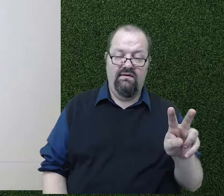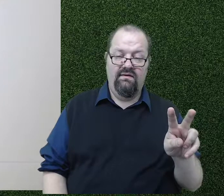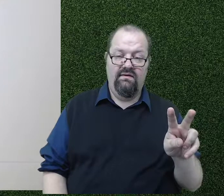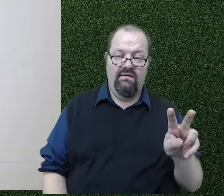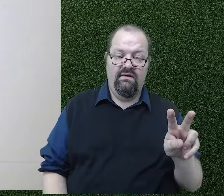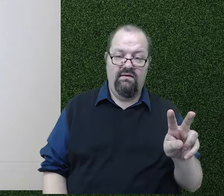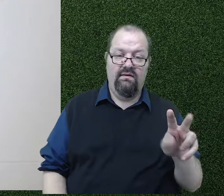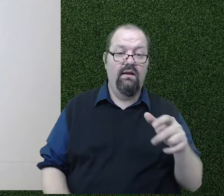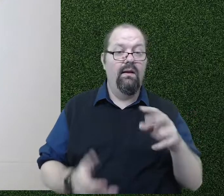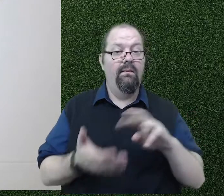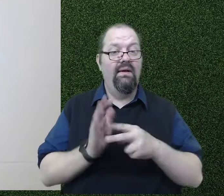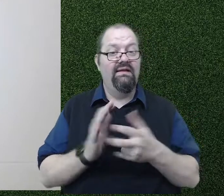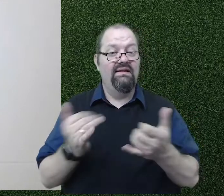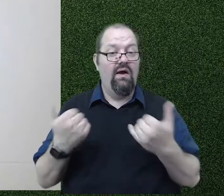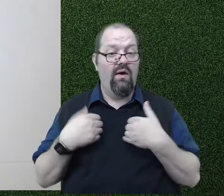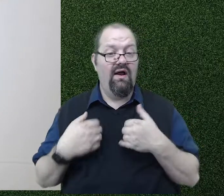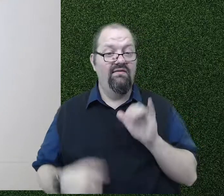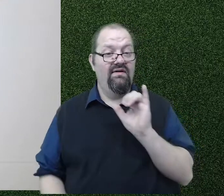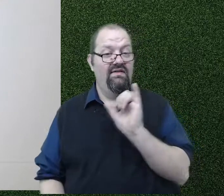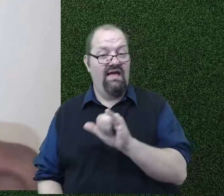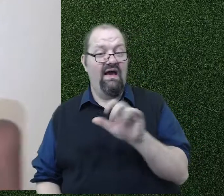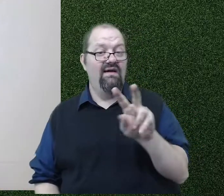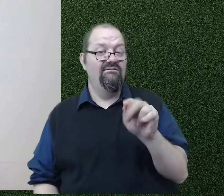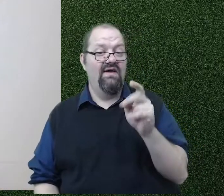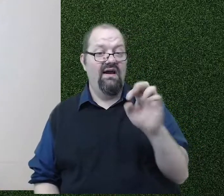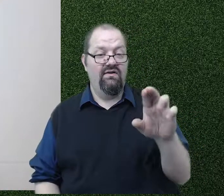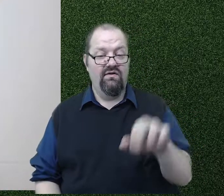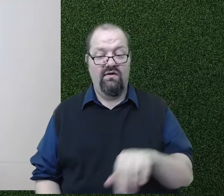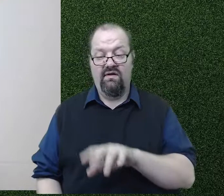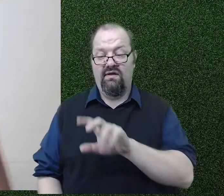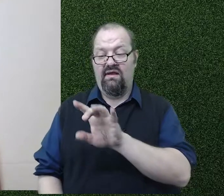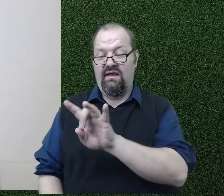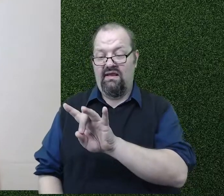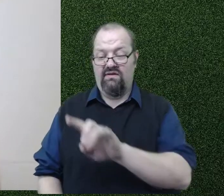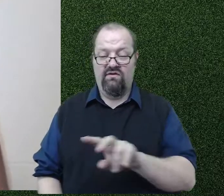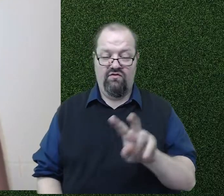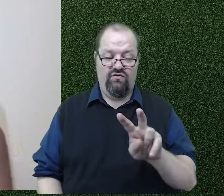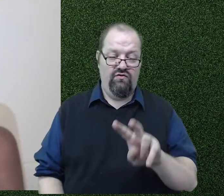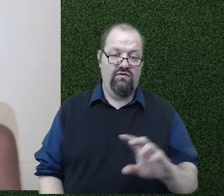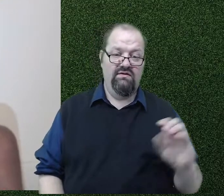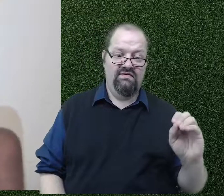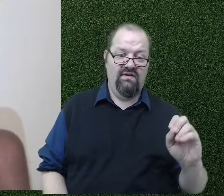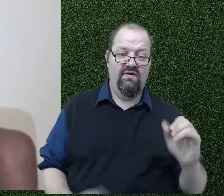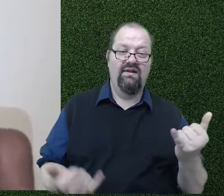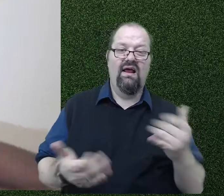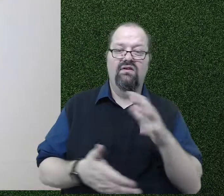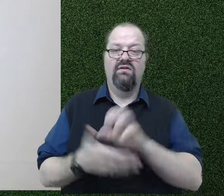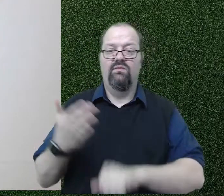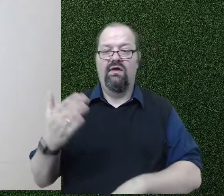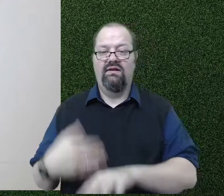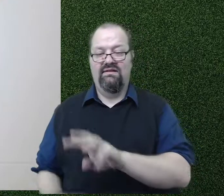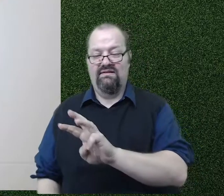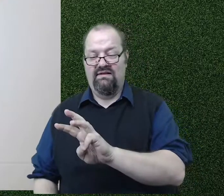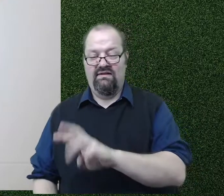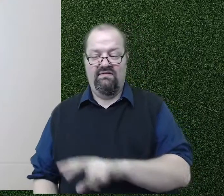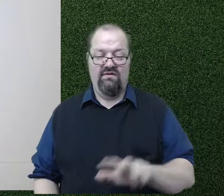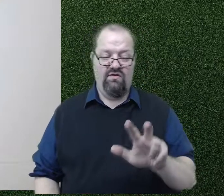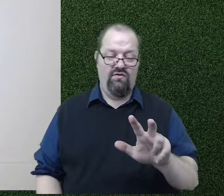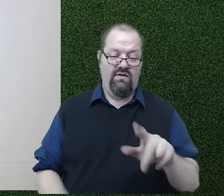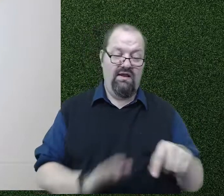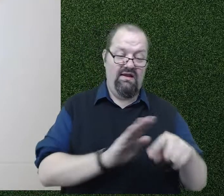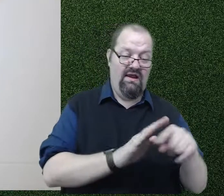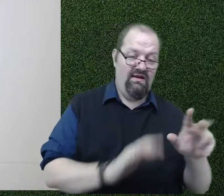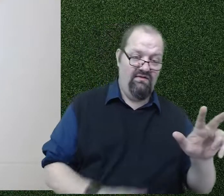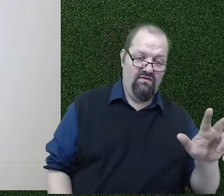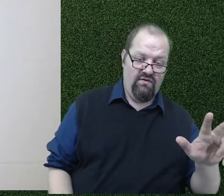So I had this vector 8, 2, 0, and I'm going to subtract 6, 3, negative 3. Remember,